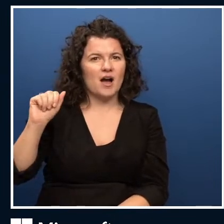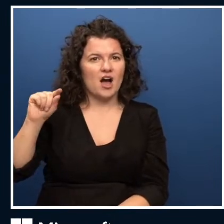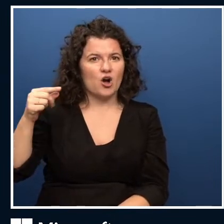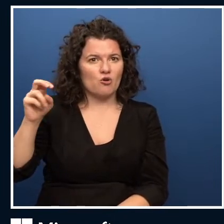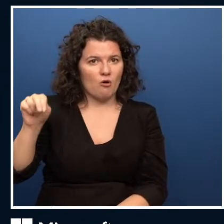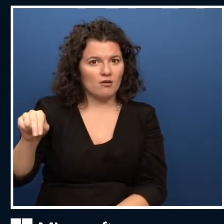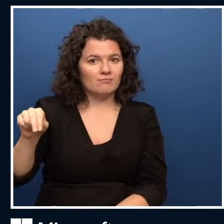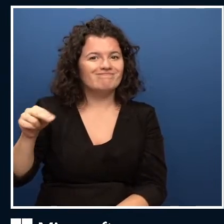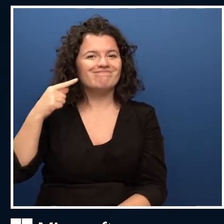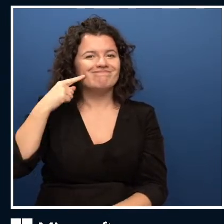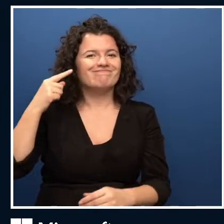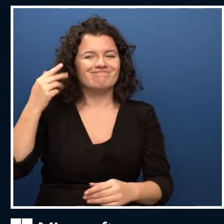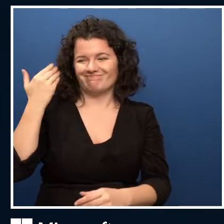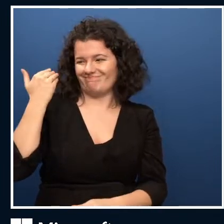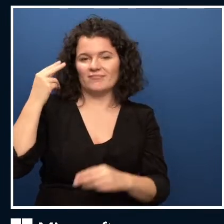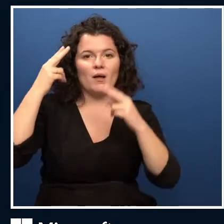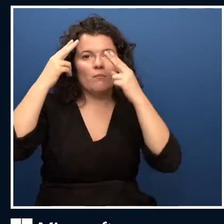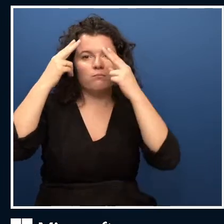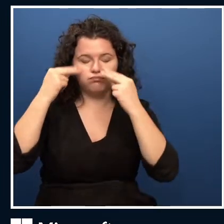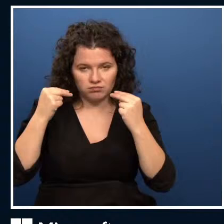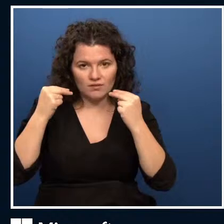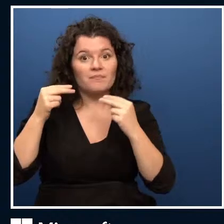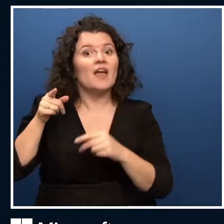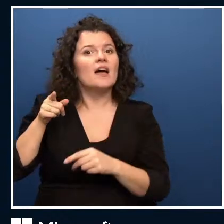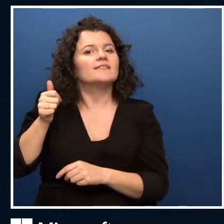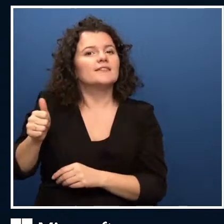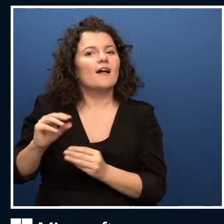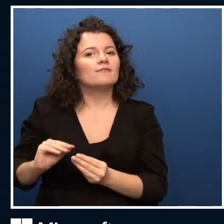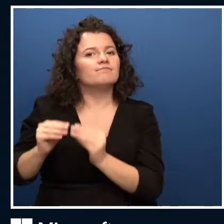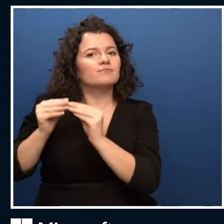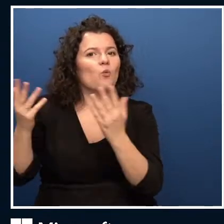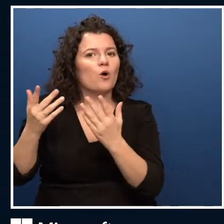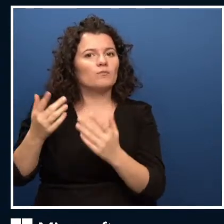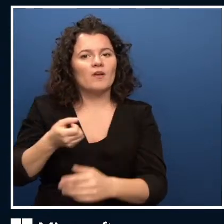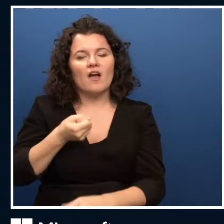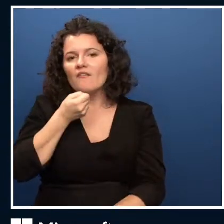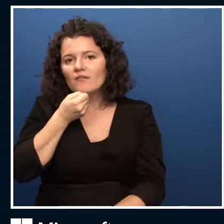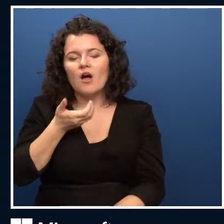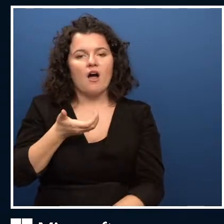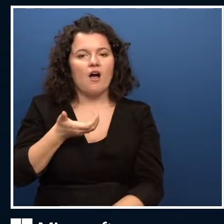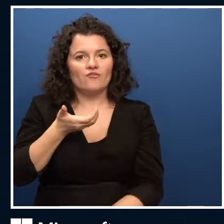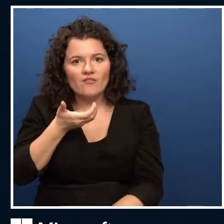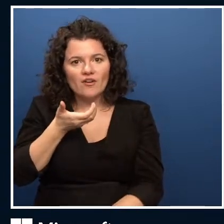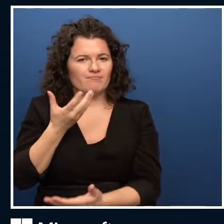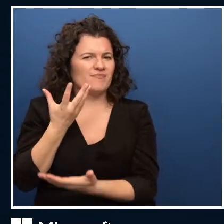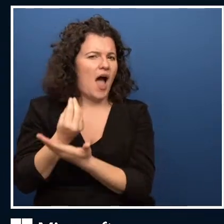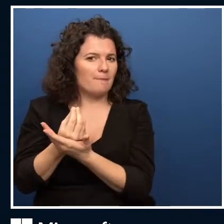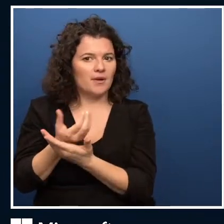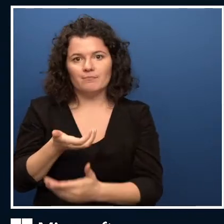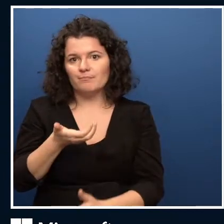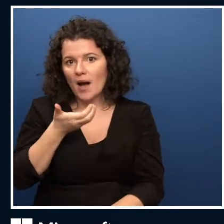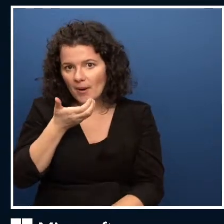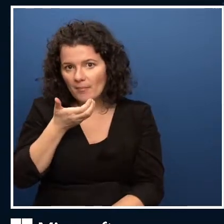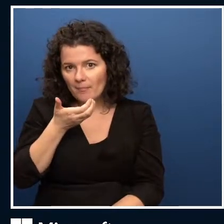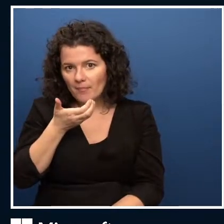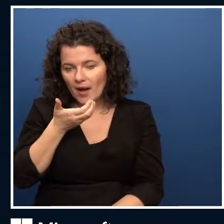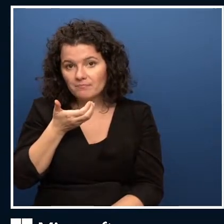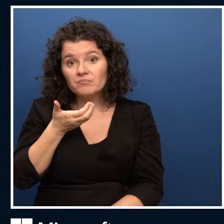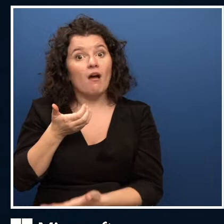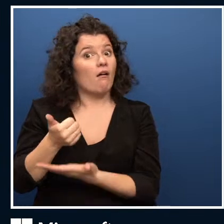developed a voice assistance app. So what the app is doing is basically it's